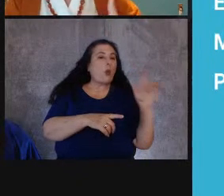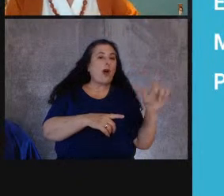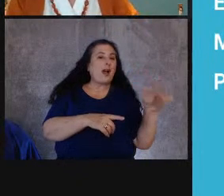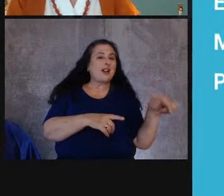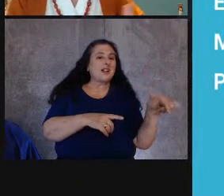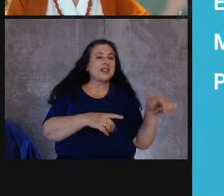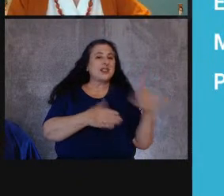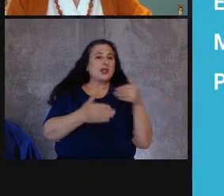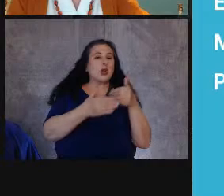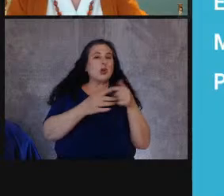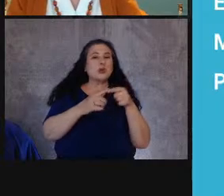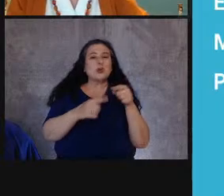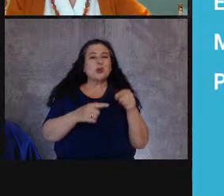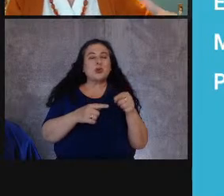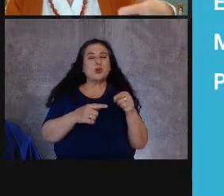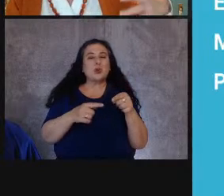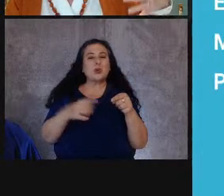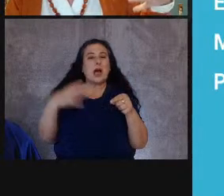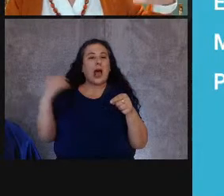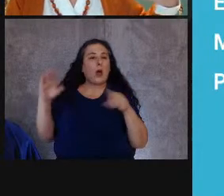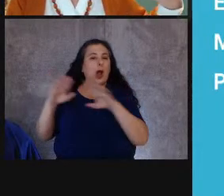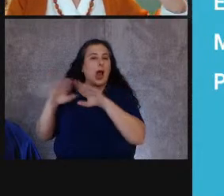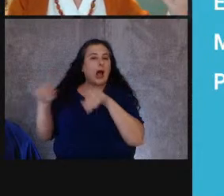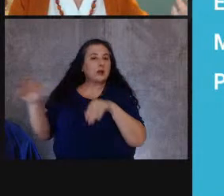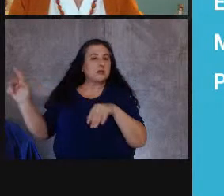too close to the outhouse.